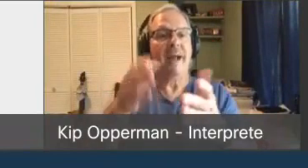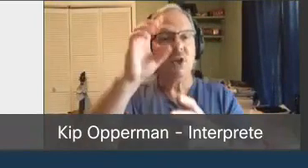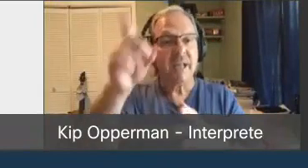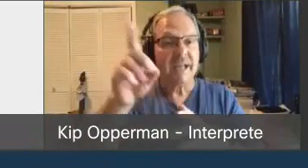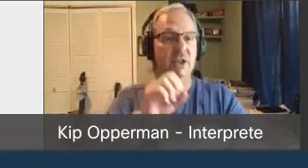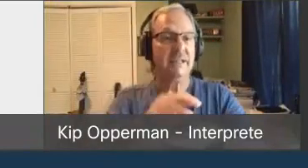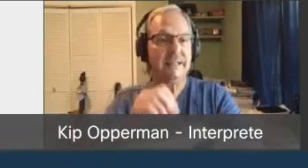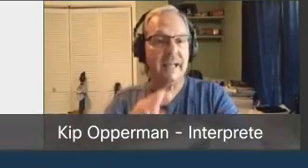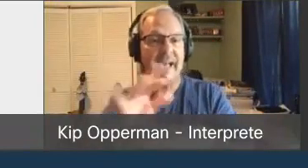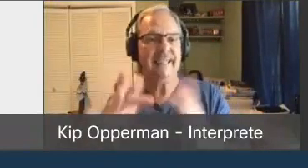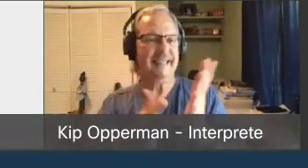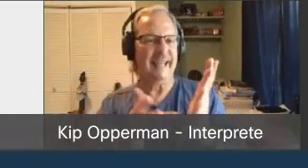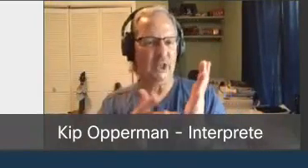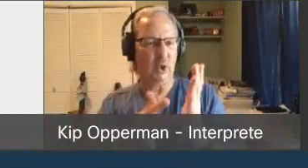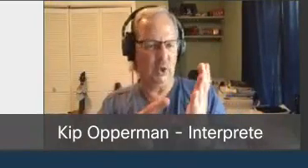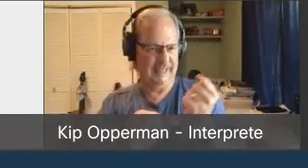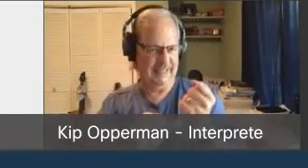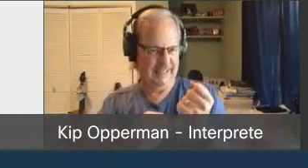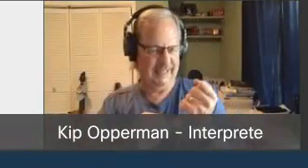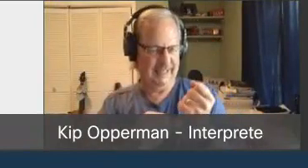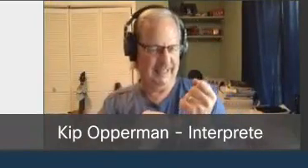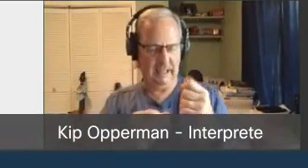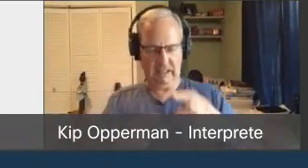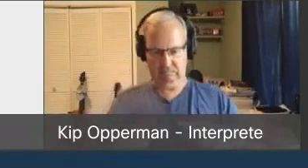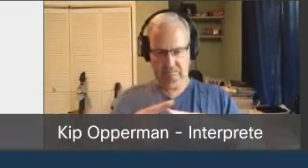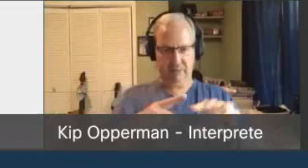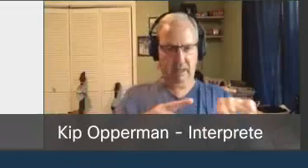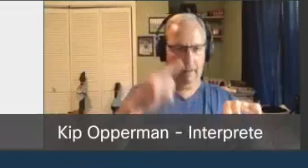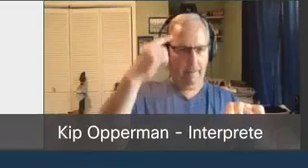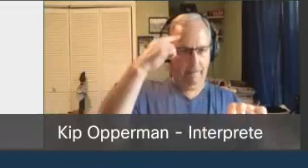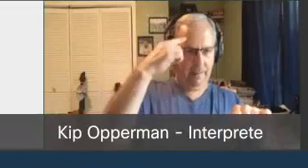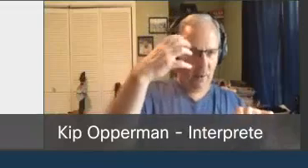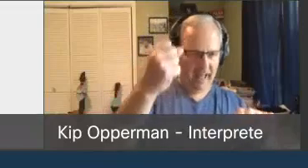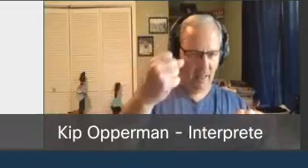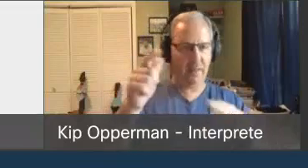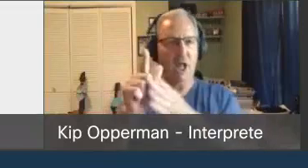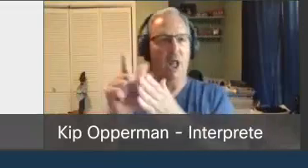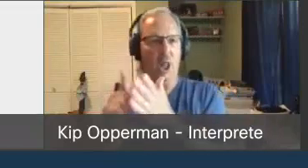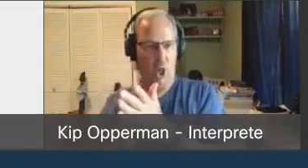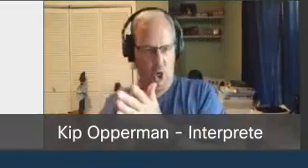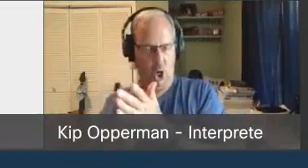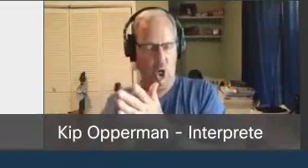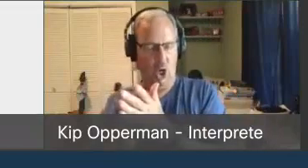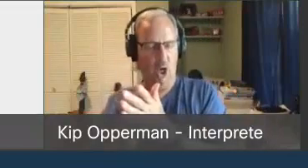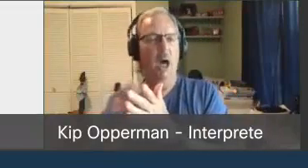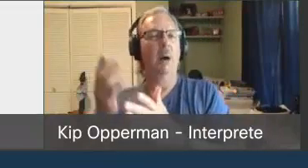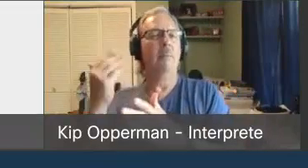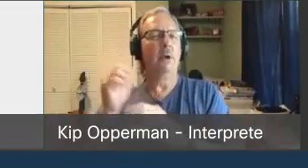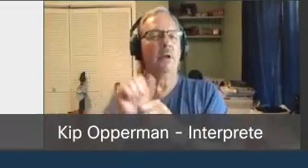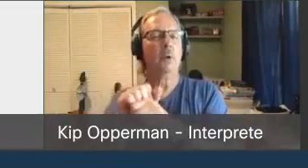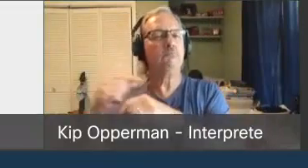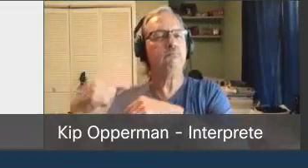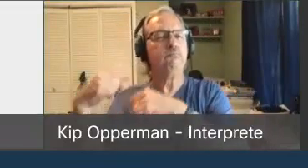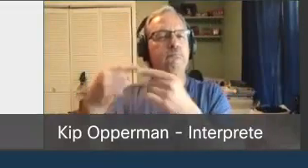and technical assistance at the intersection of mental health and law. She worked for 20 years at the